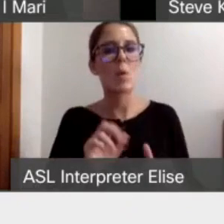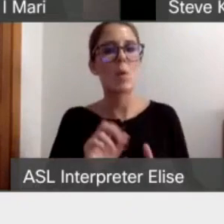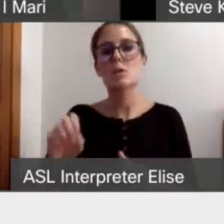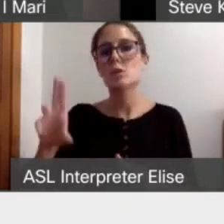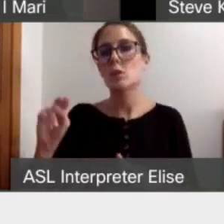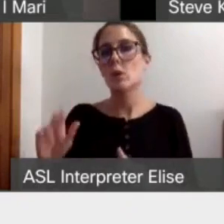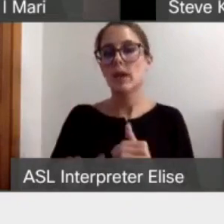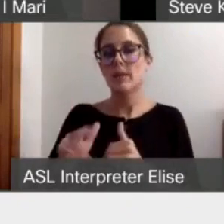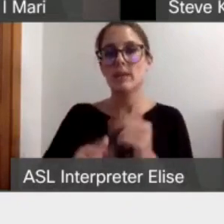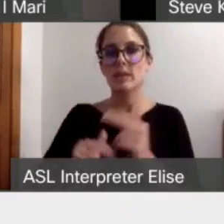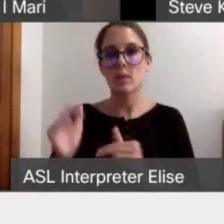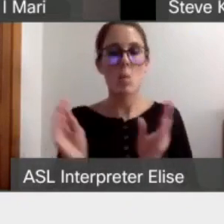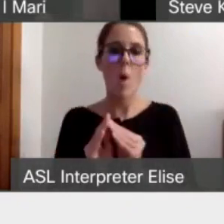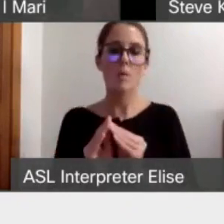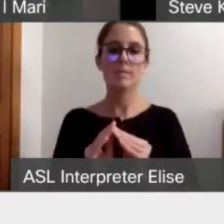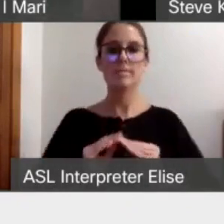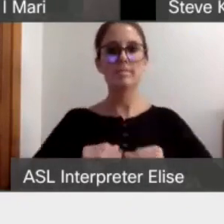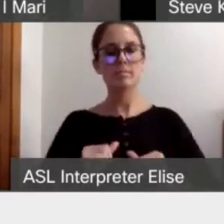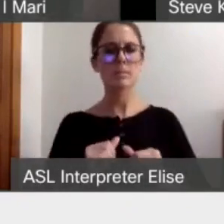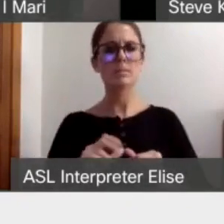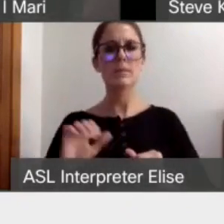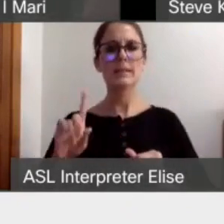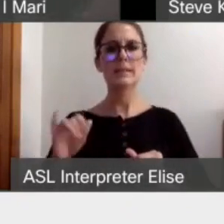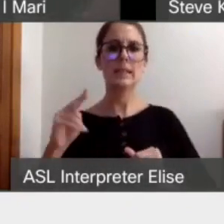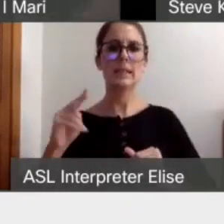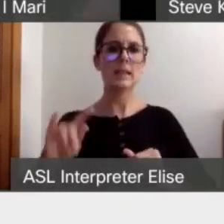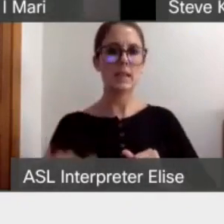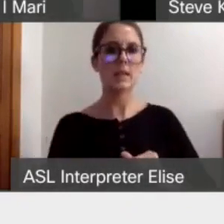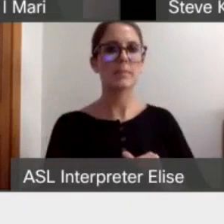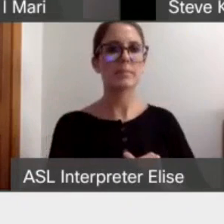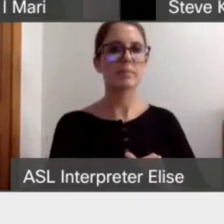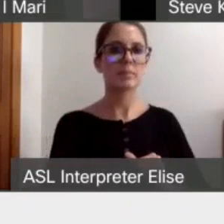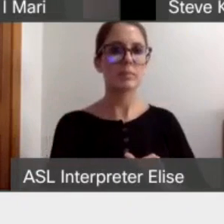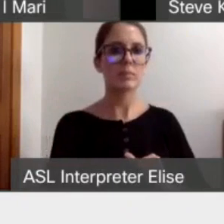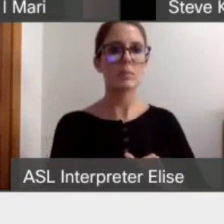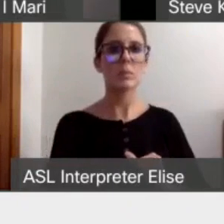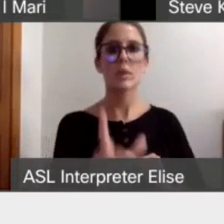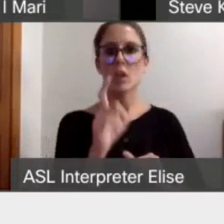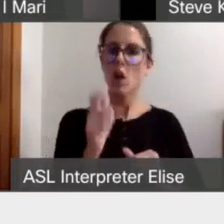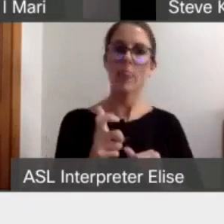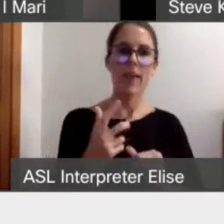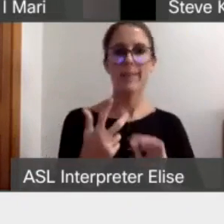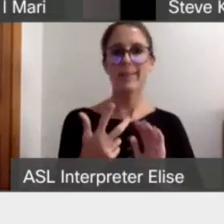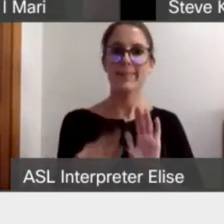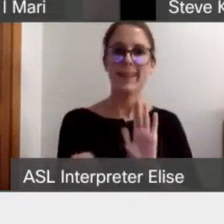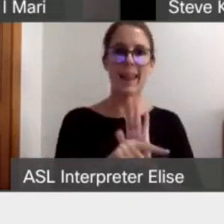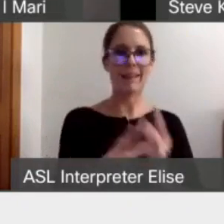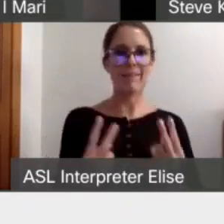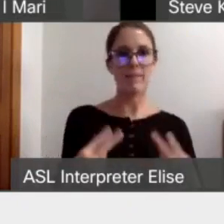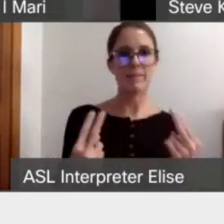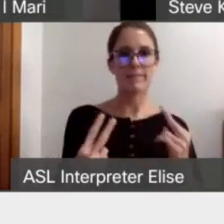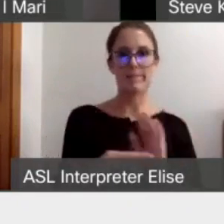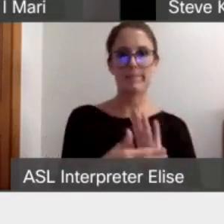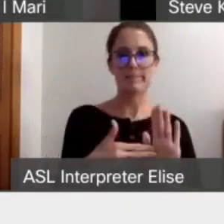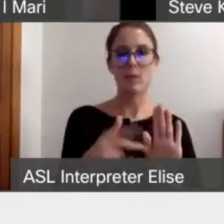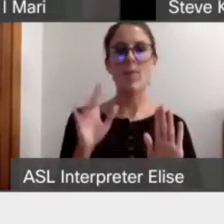which has far more dignity attached to it. So that pretty much is what